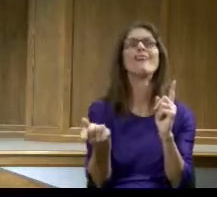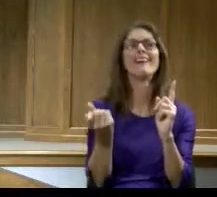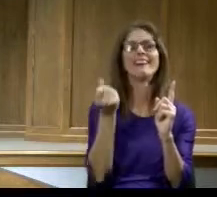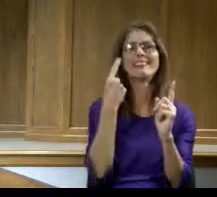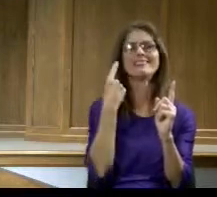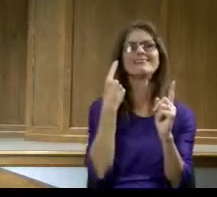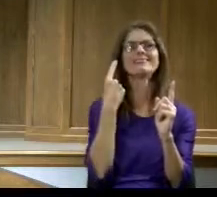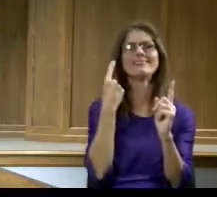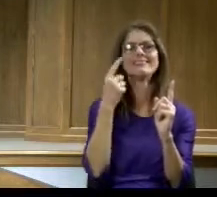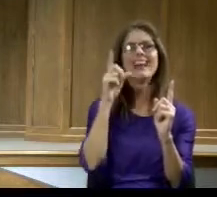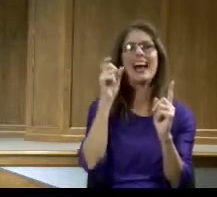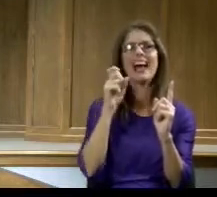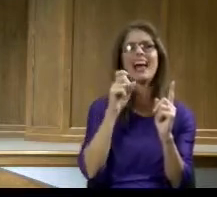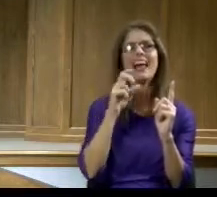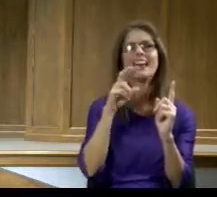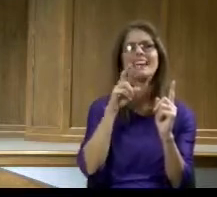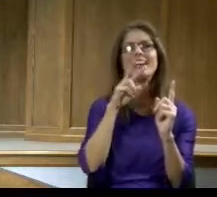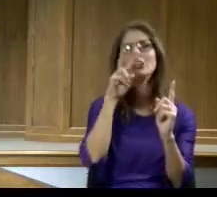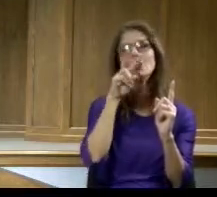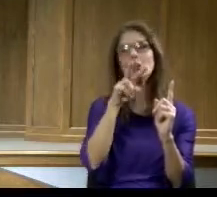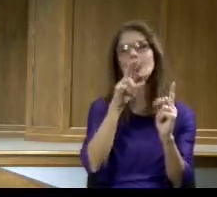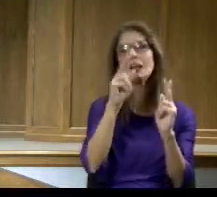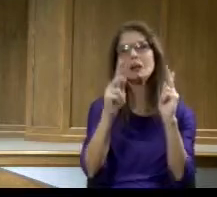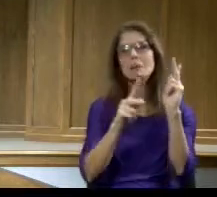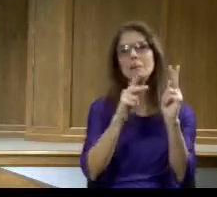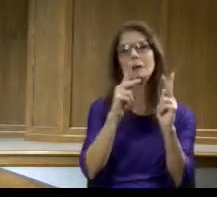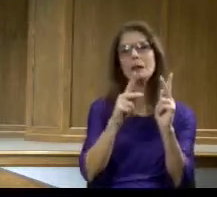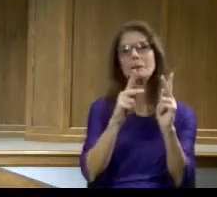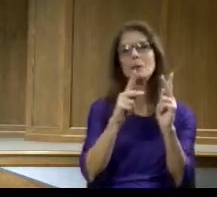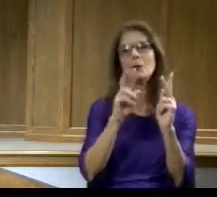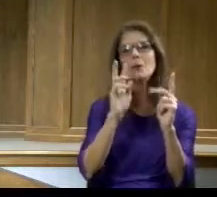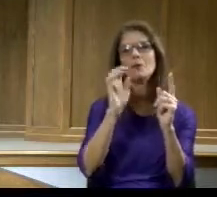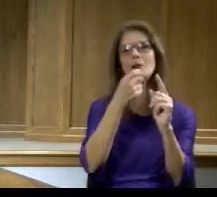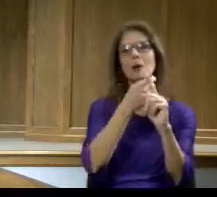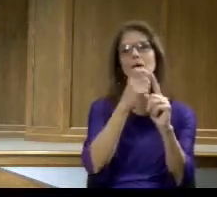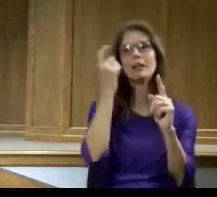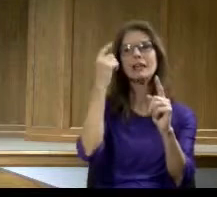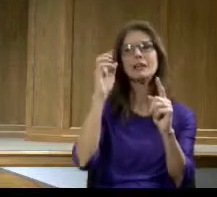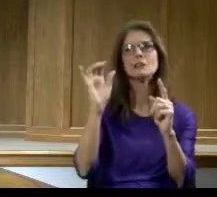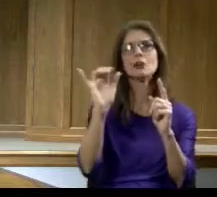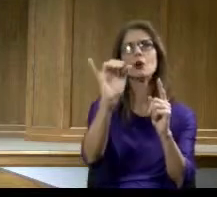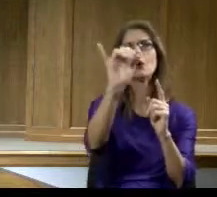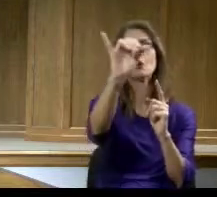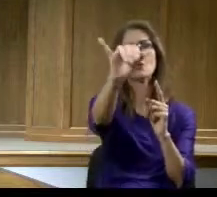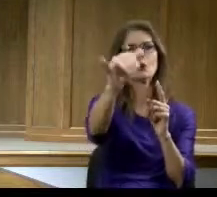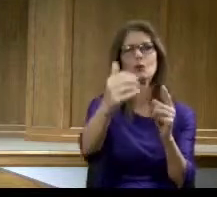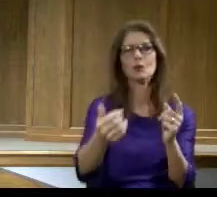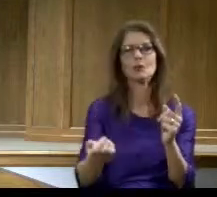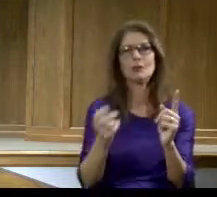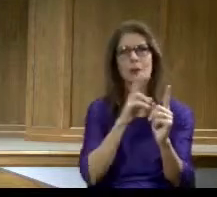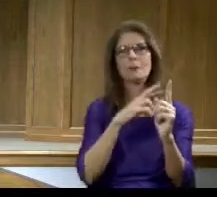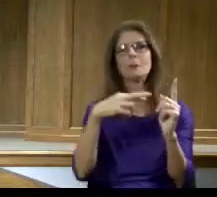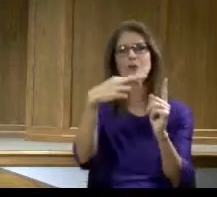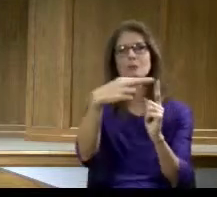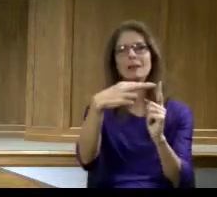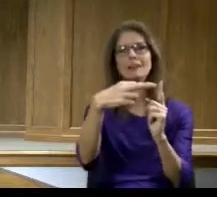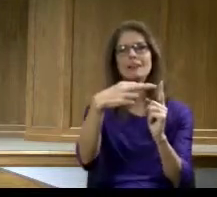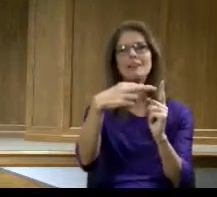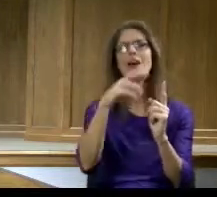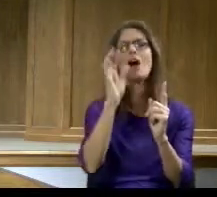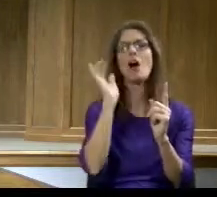to look at people from an eternal perspective, not limited to today.